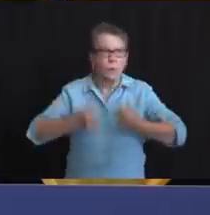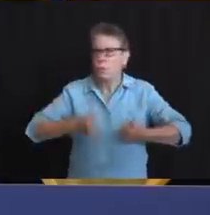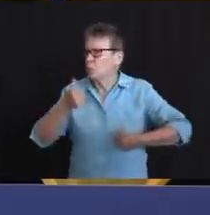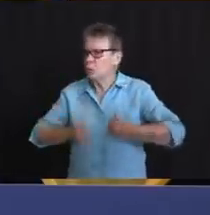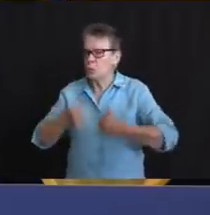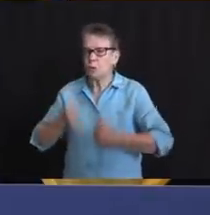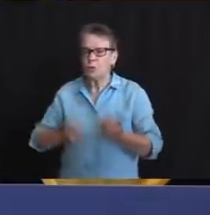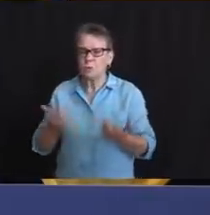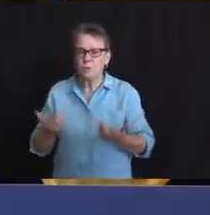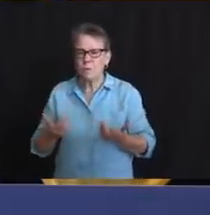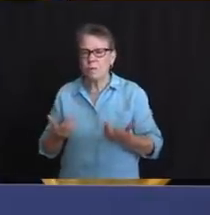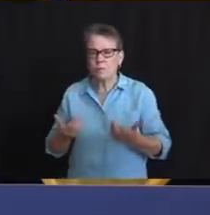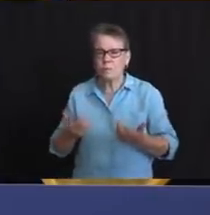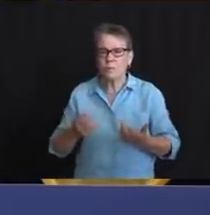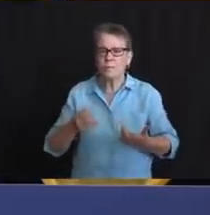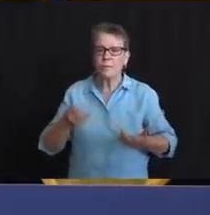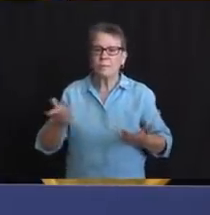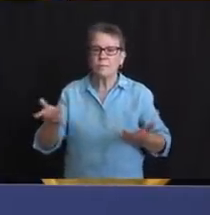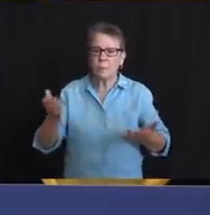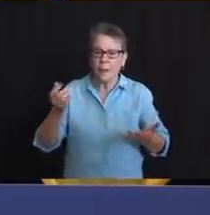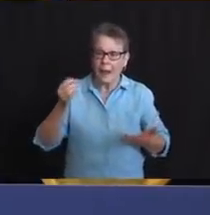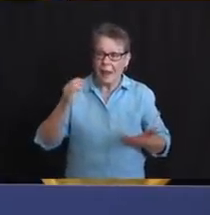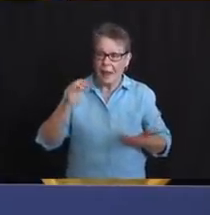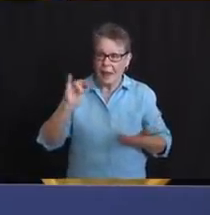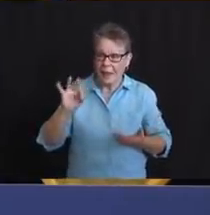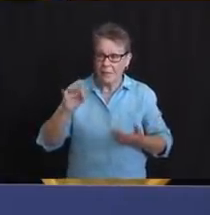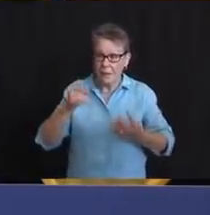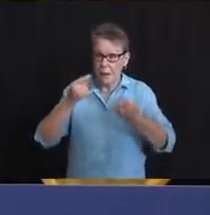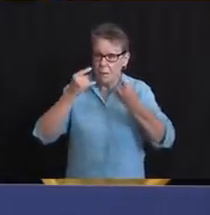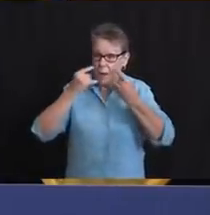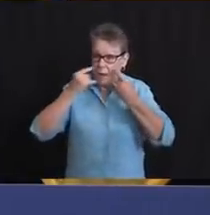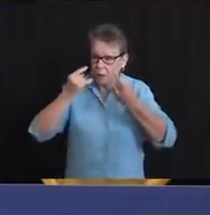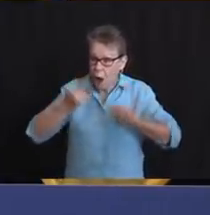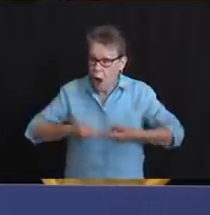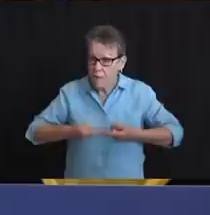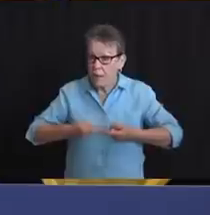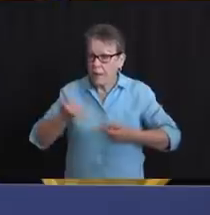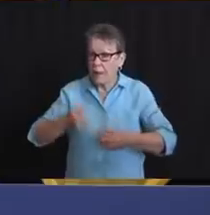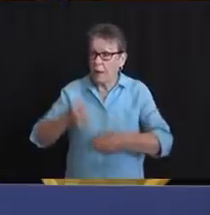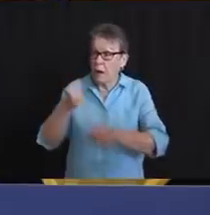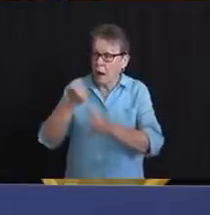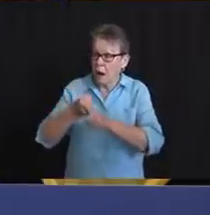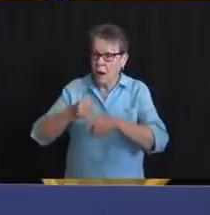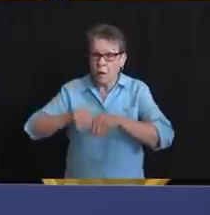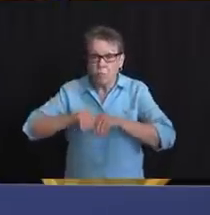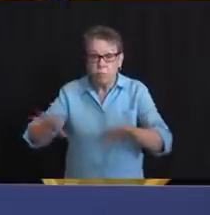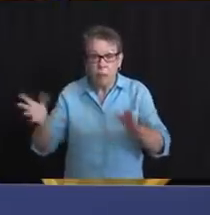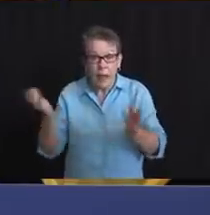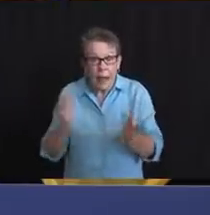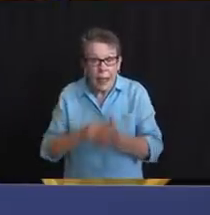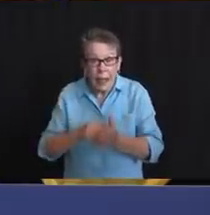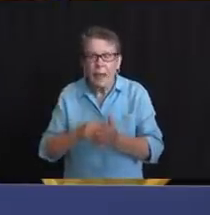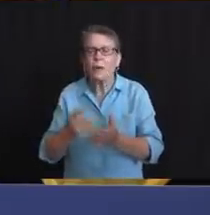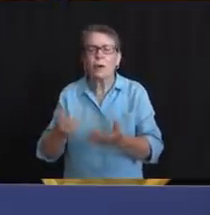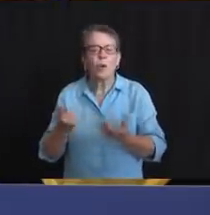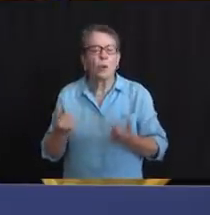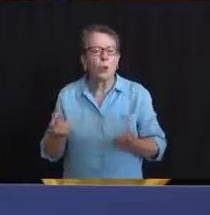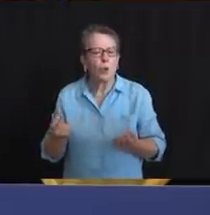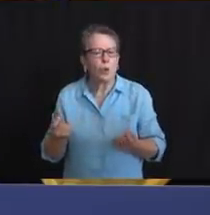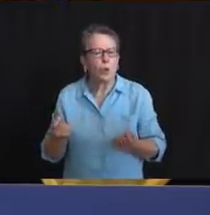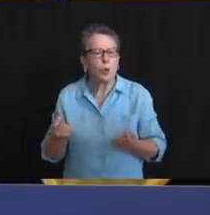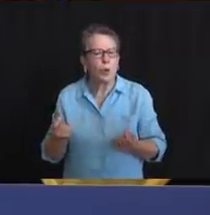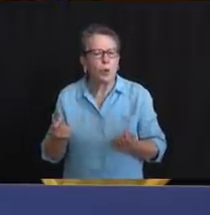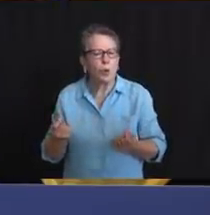these other reopenings, should they be held liable, or you signed a bill last year? I'm not sure I understood